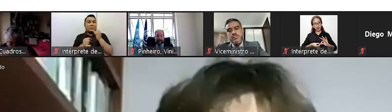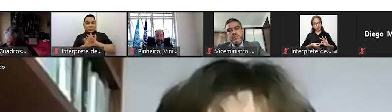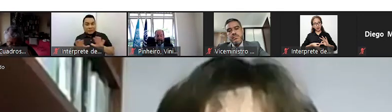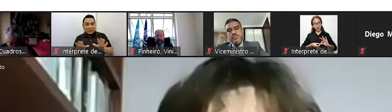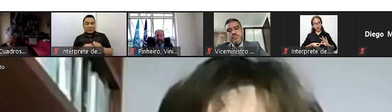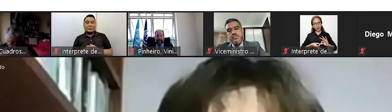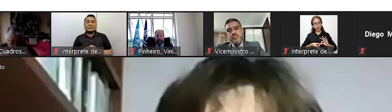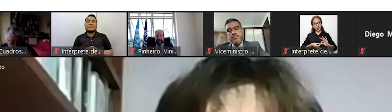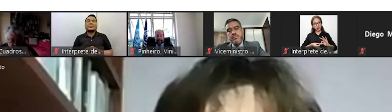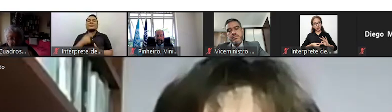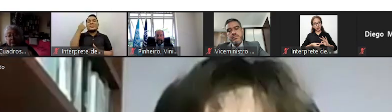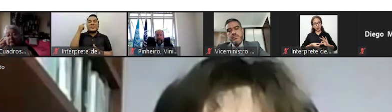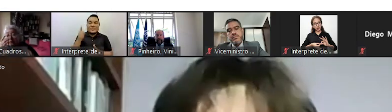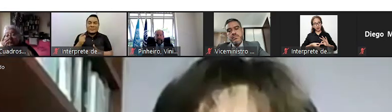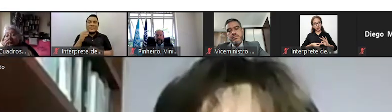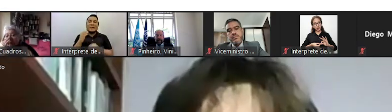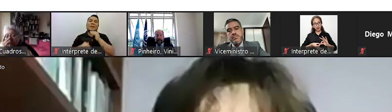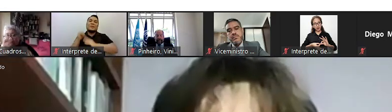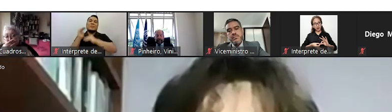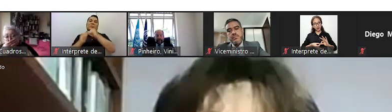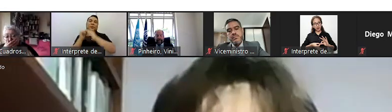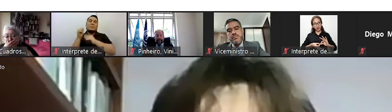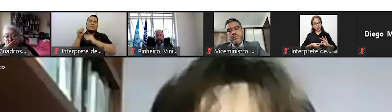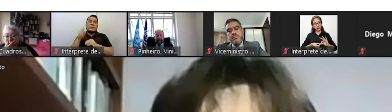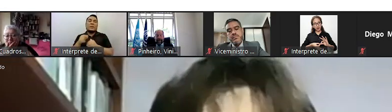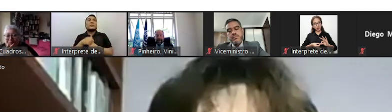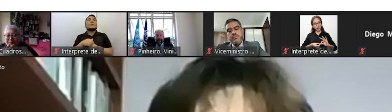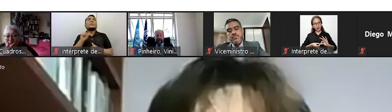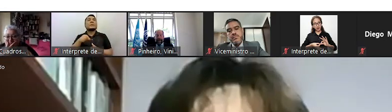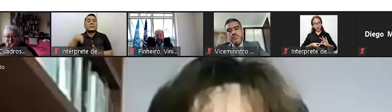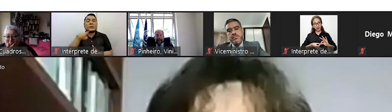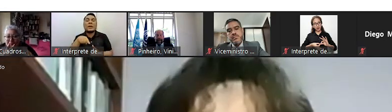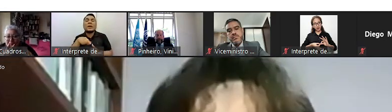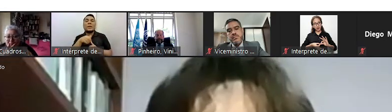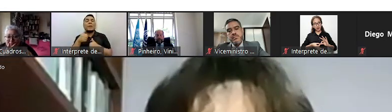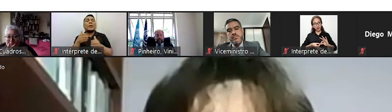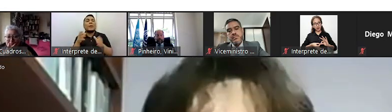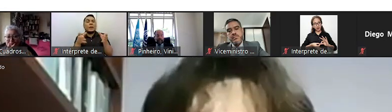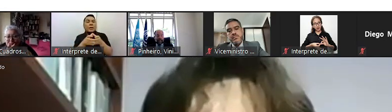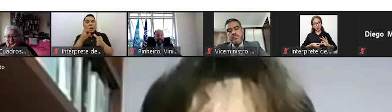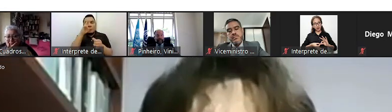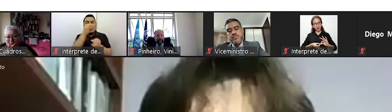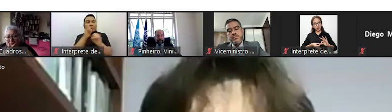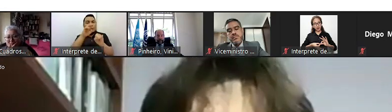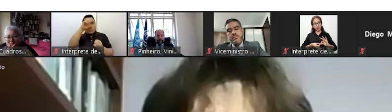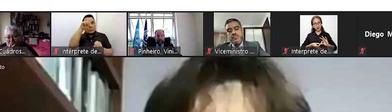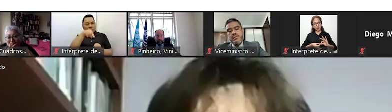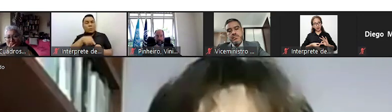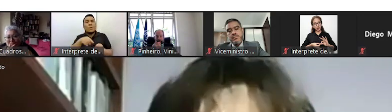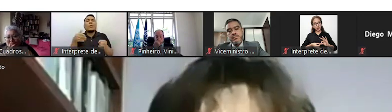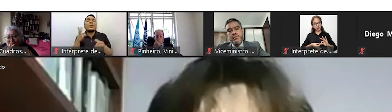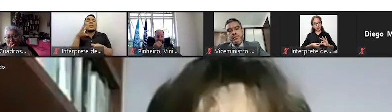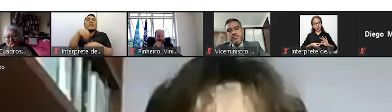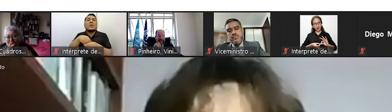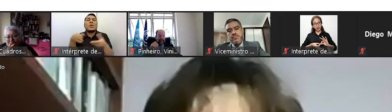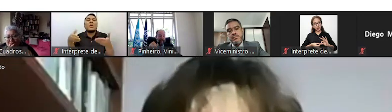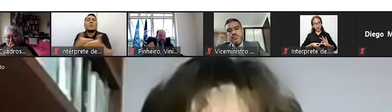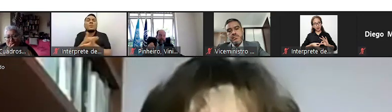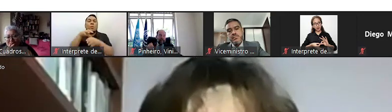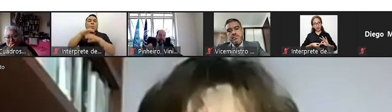of our union to build this bicentennial a new